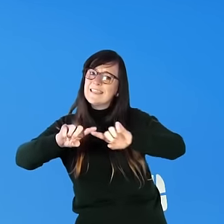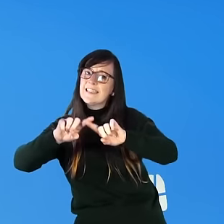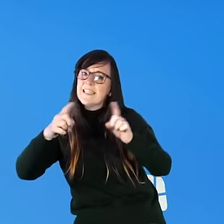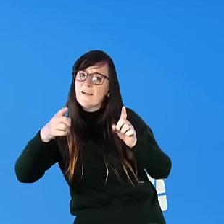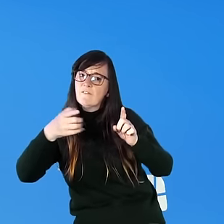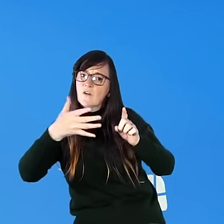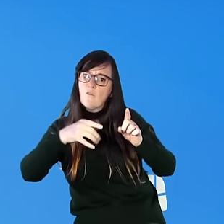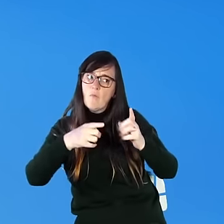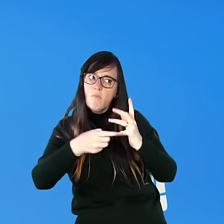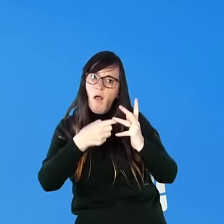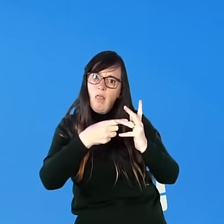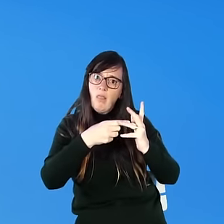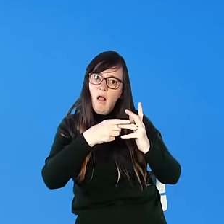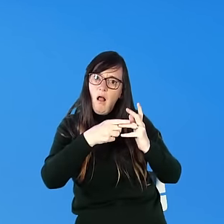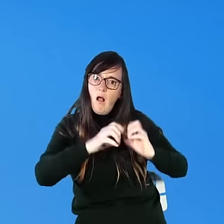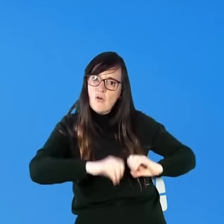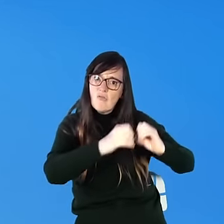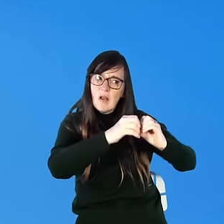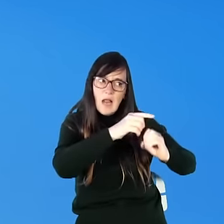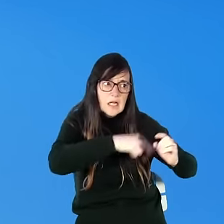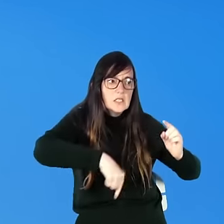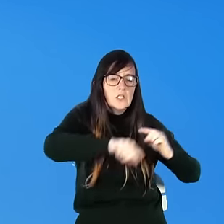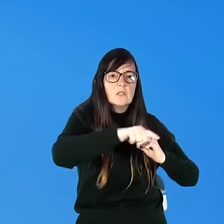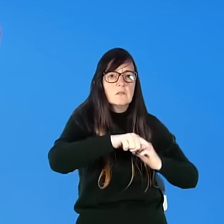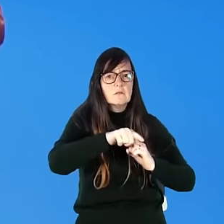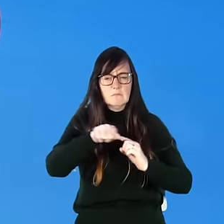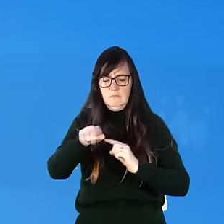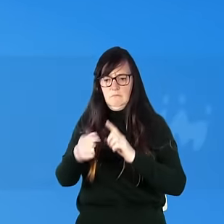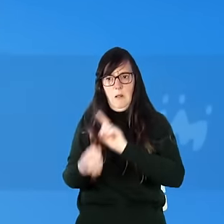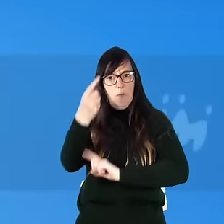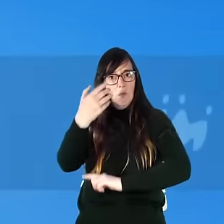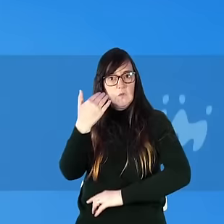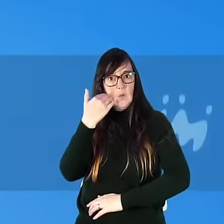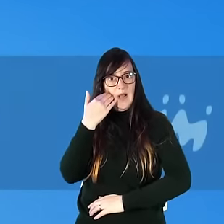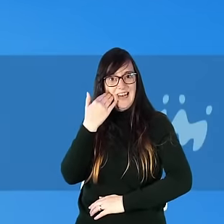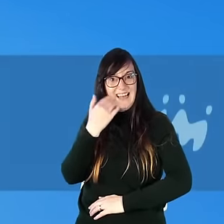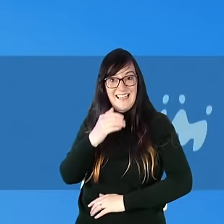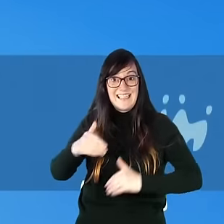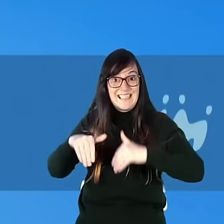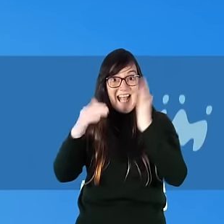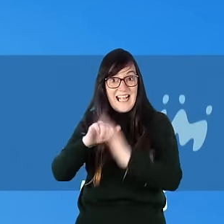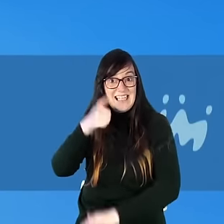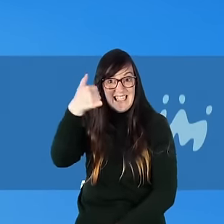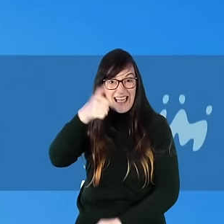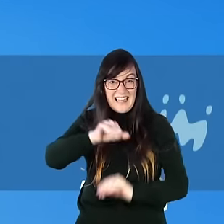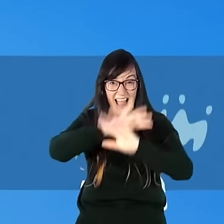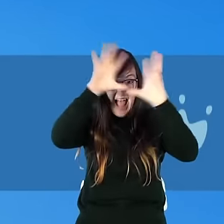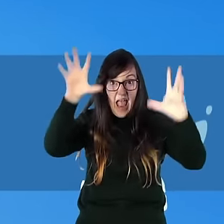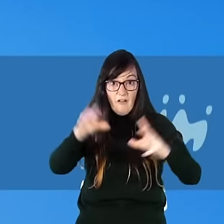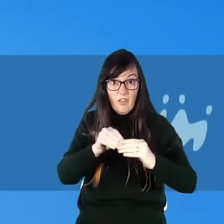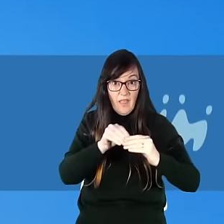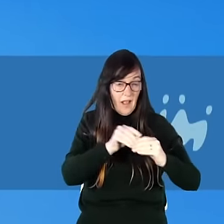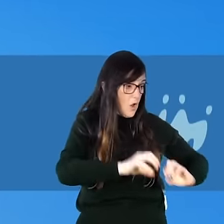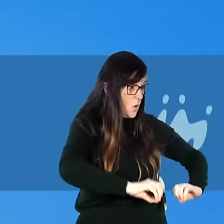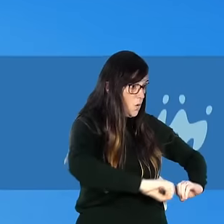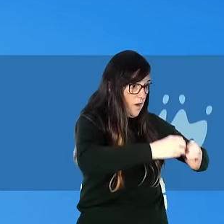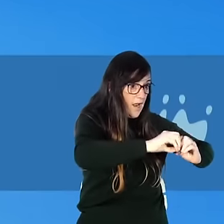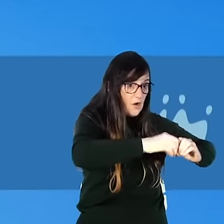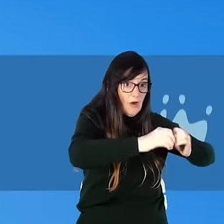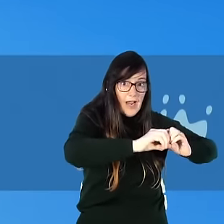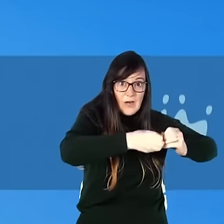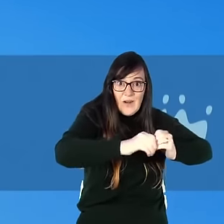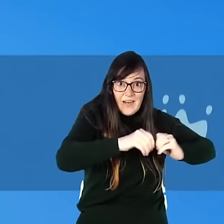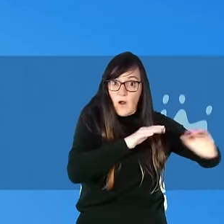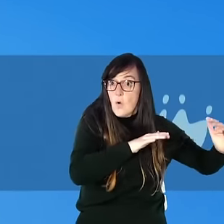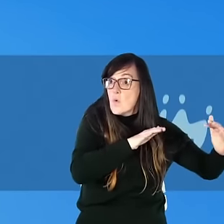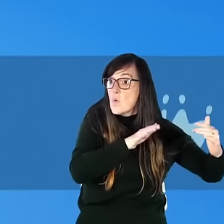creation. It happens on the sixth day, the crescendo day that everything has been building up to.